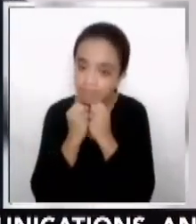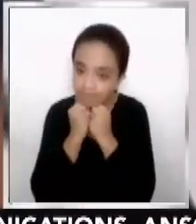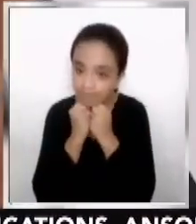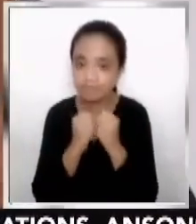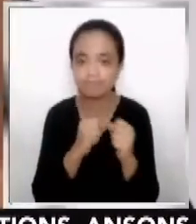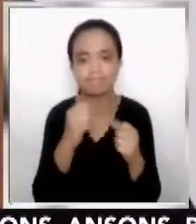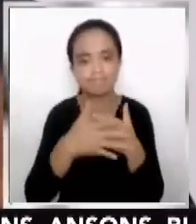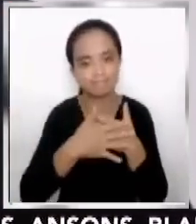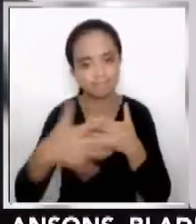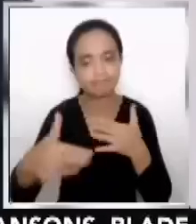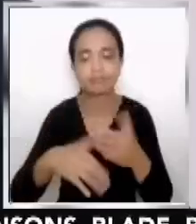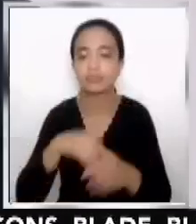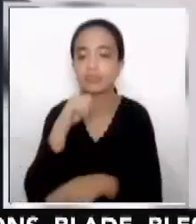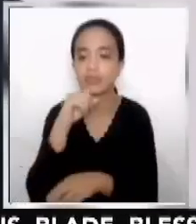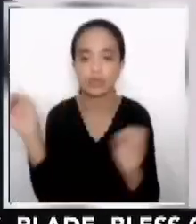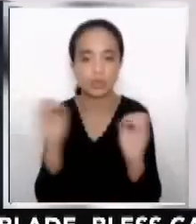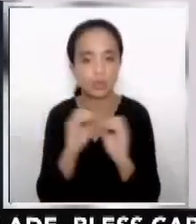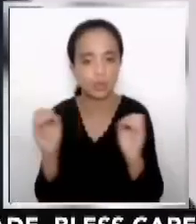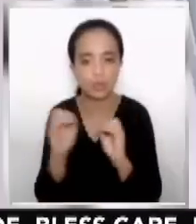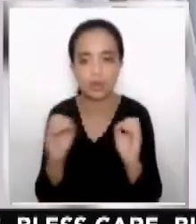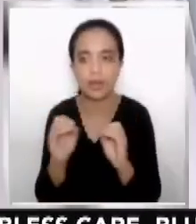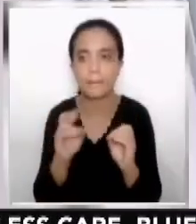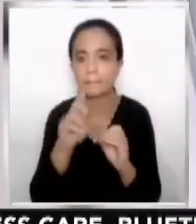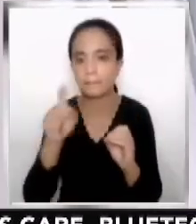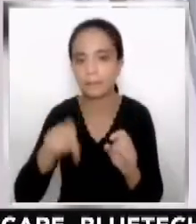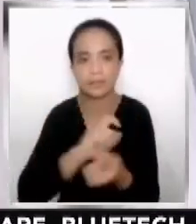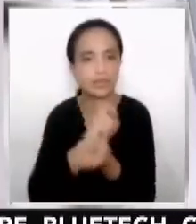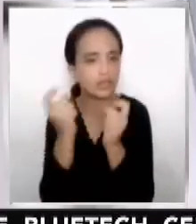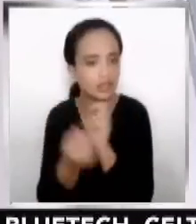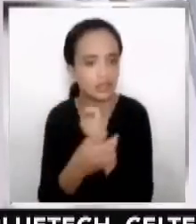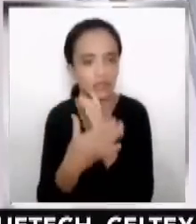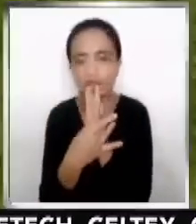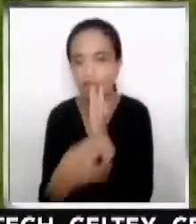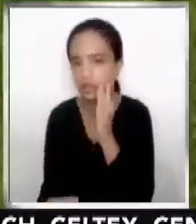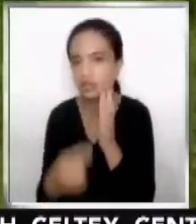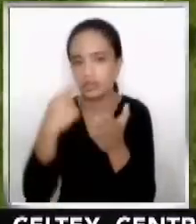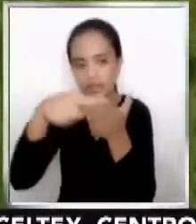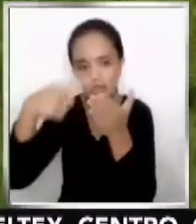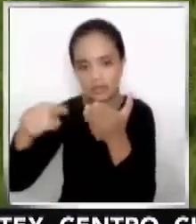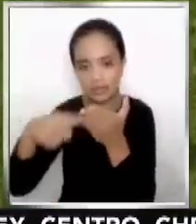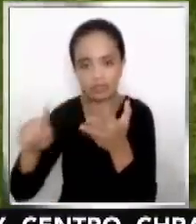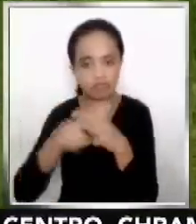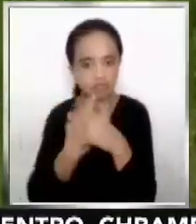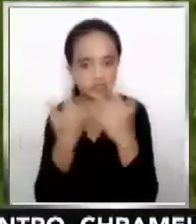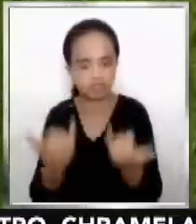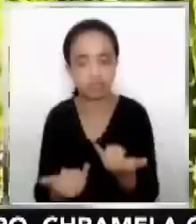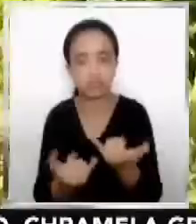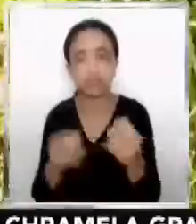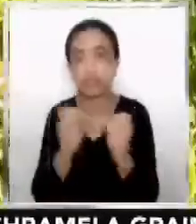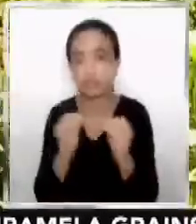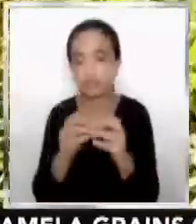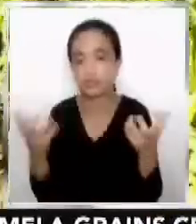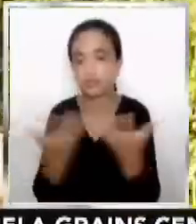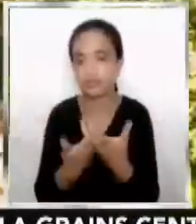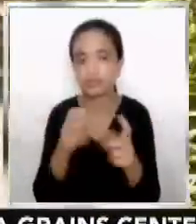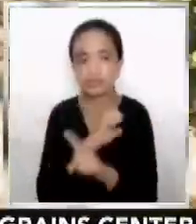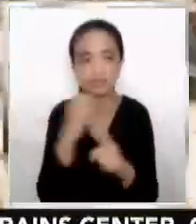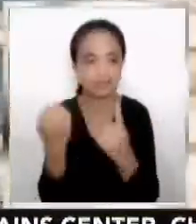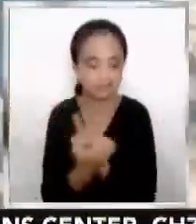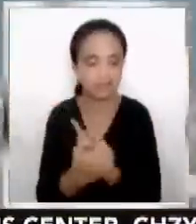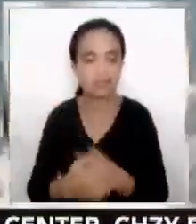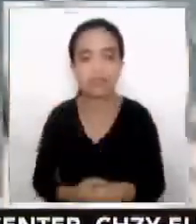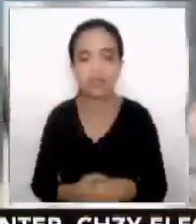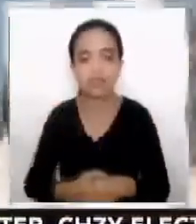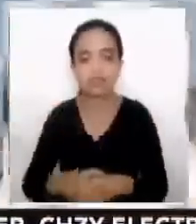They don't have that engine that you need to change oil need to check every now and then mas environment friendly rin ng mga ev they emit no